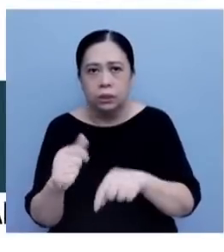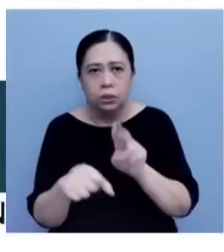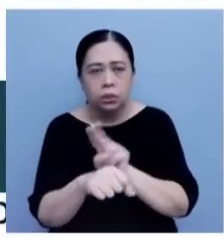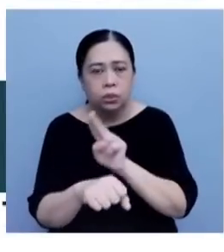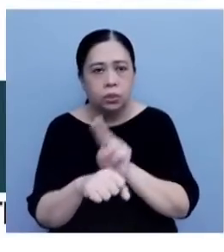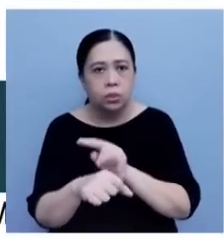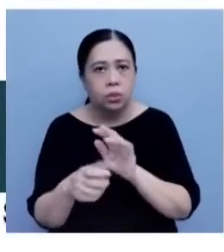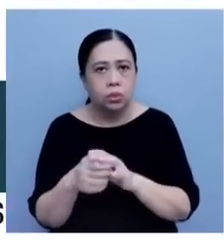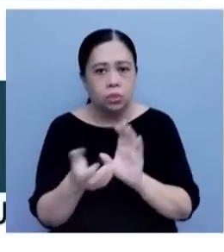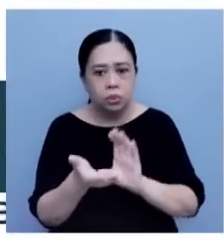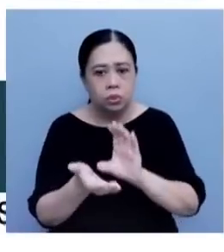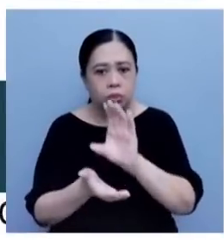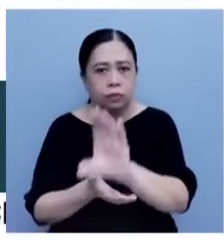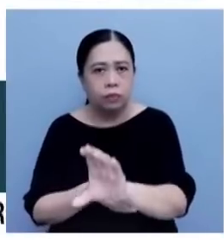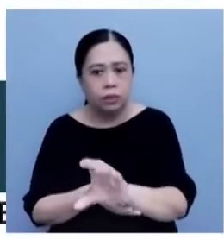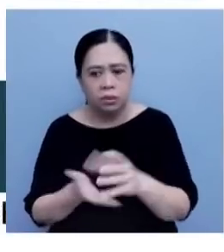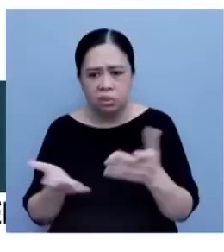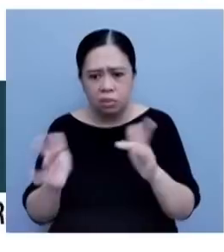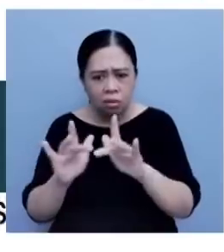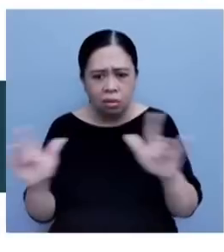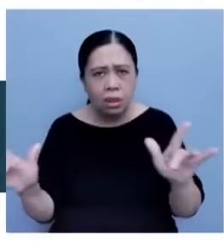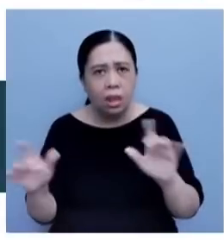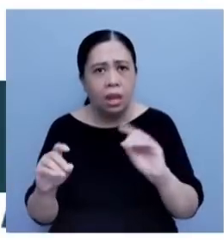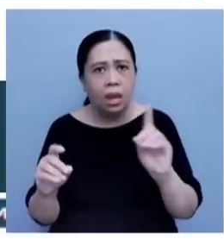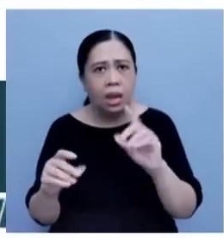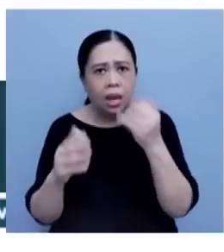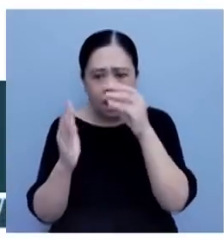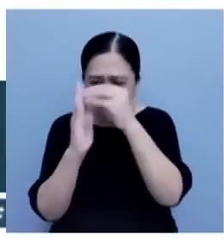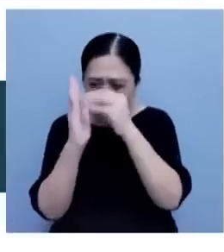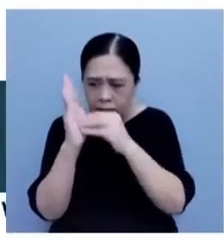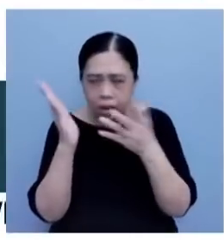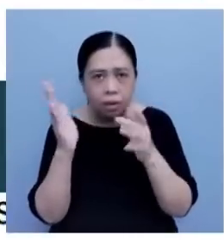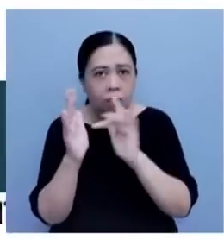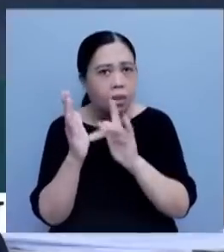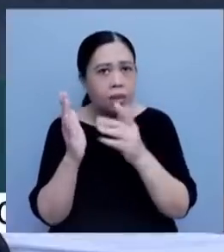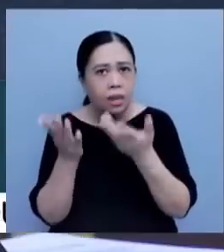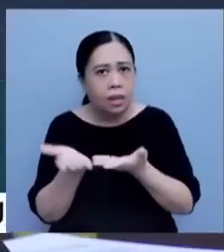fund non-existing items in the budget.